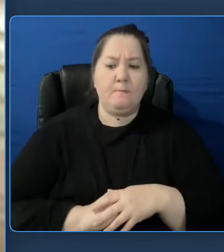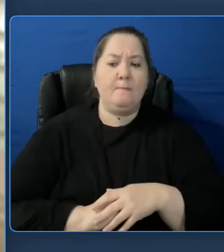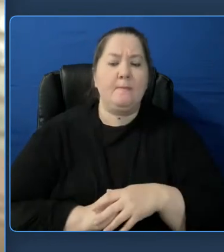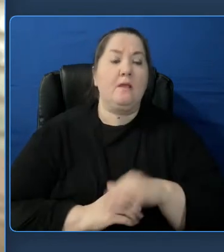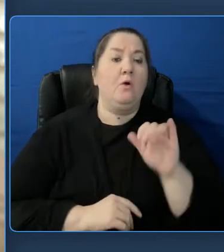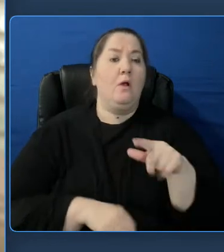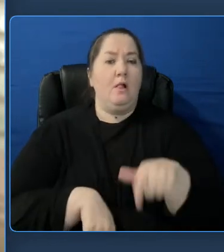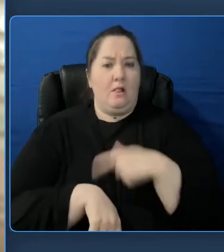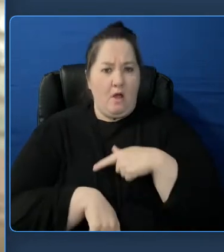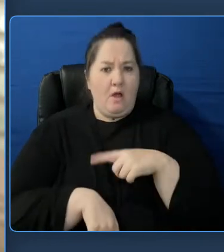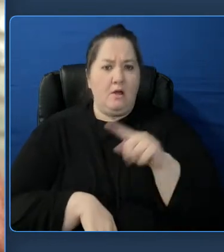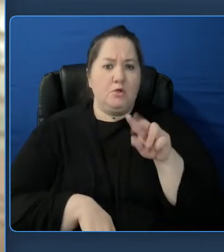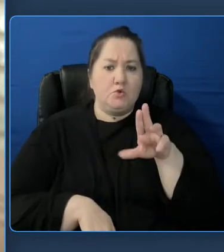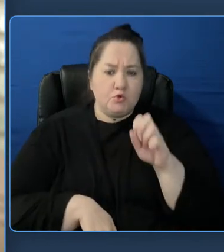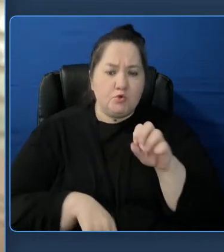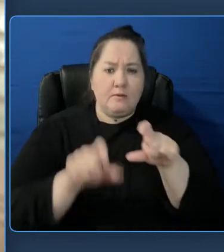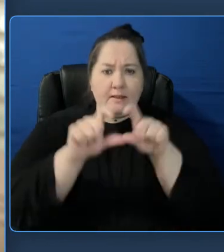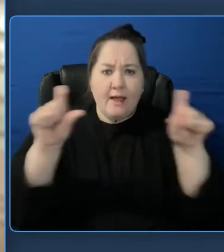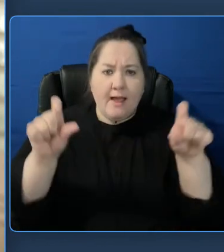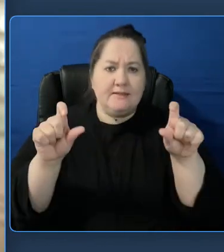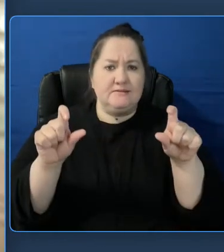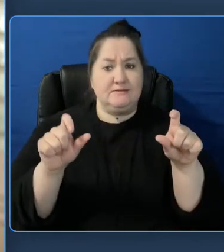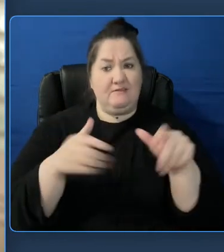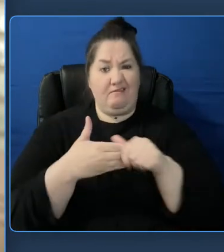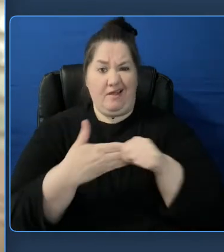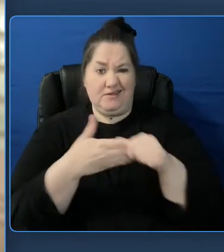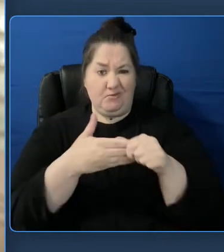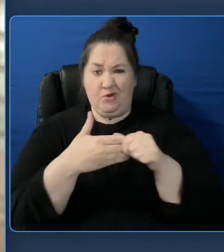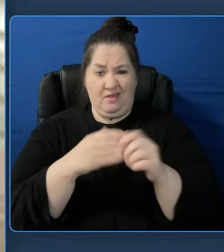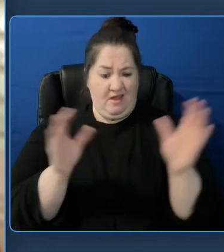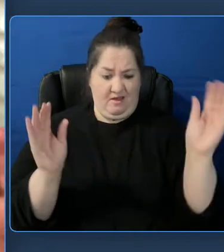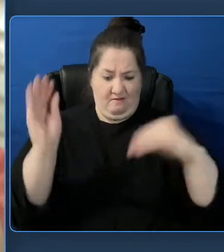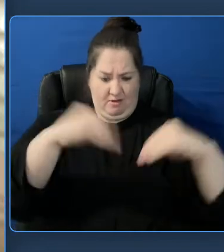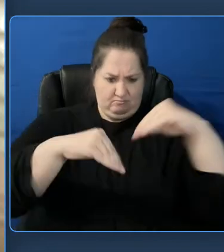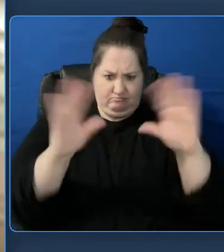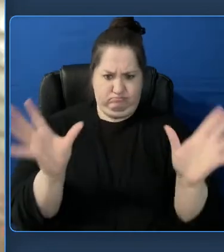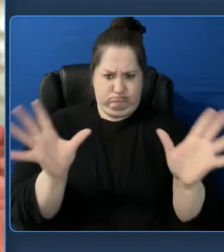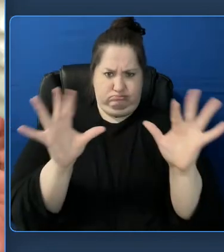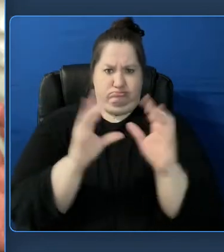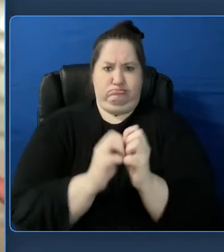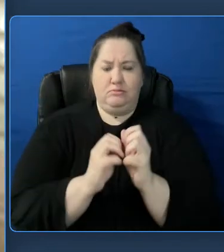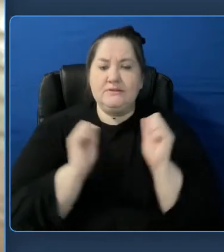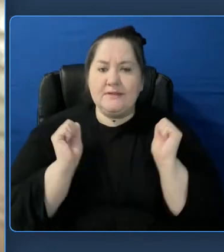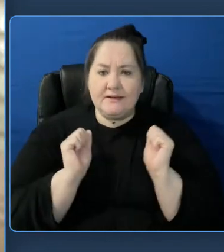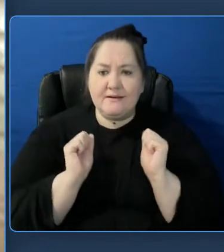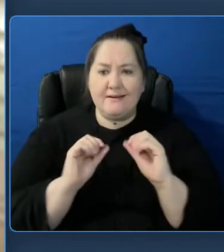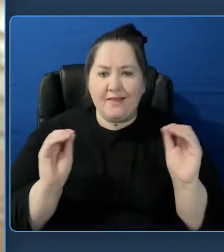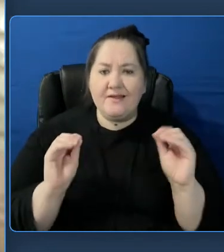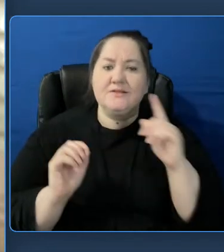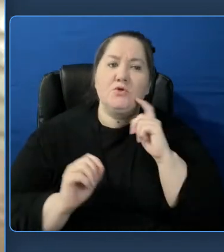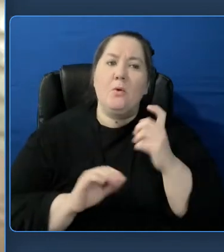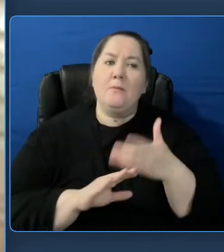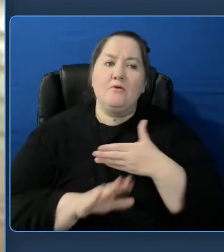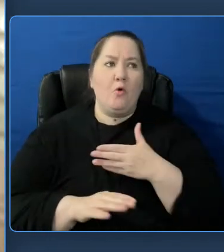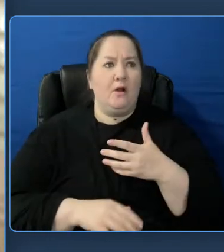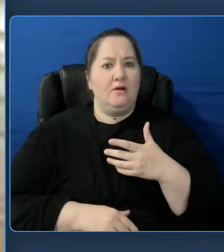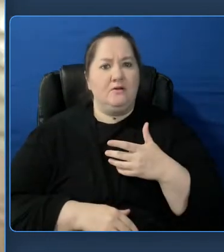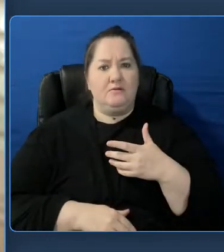And so those long tube lights, but they're very flexible. They fold up into almost nothing. So you can open up this, what we would normally have to ship and